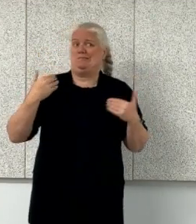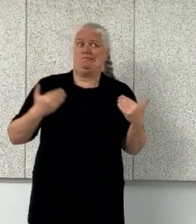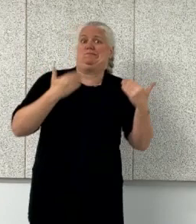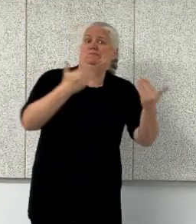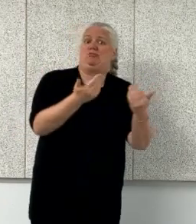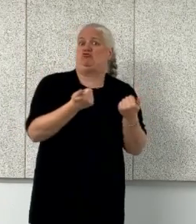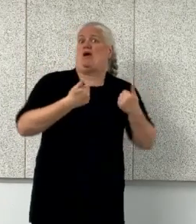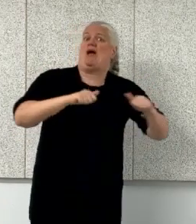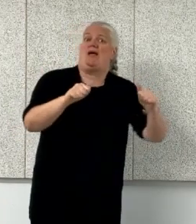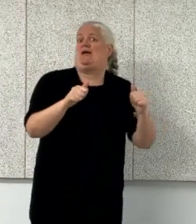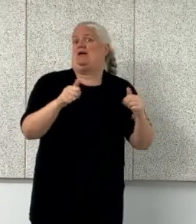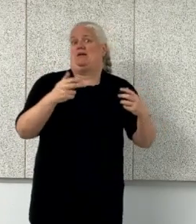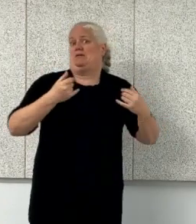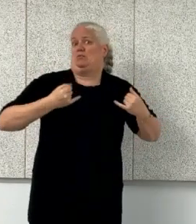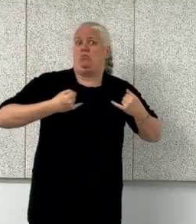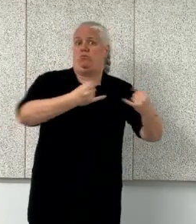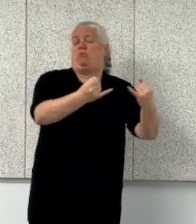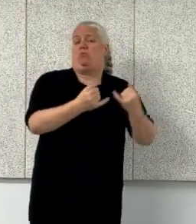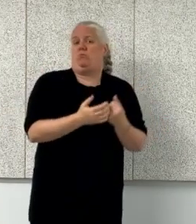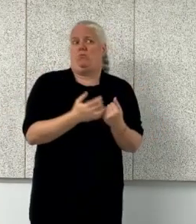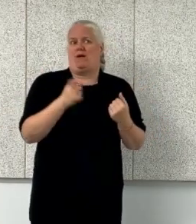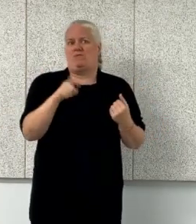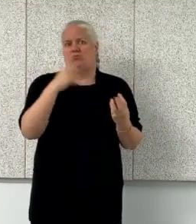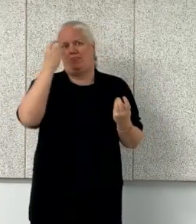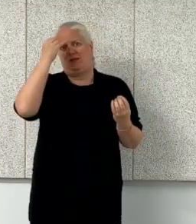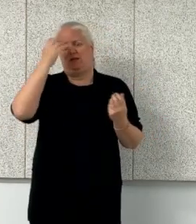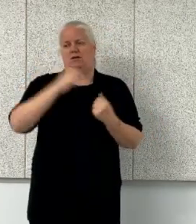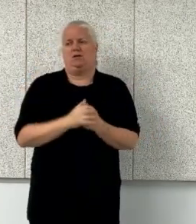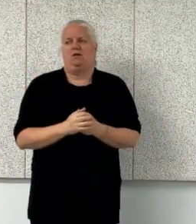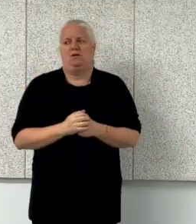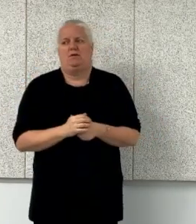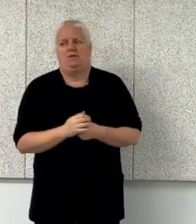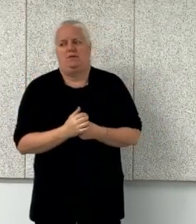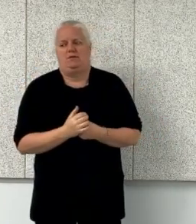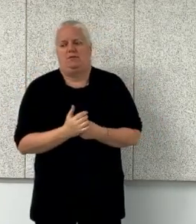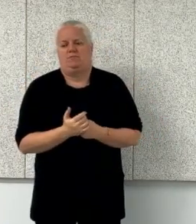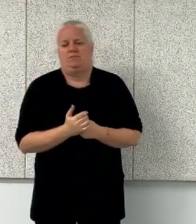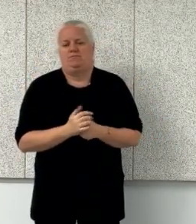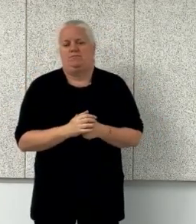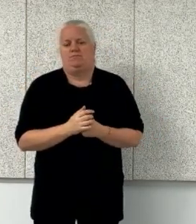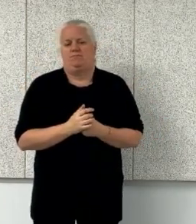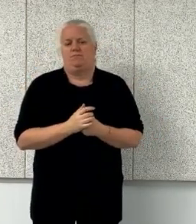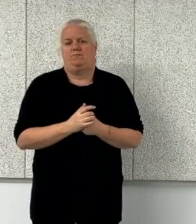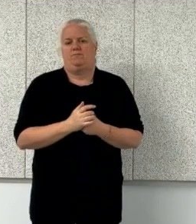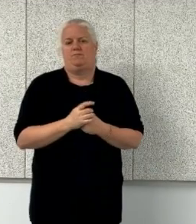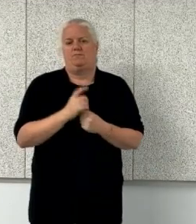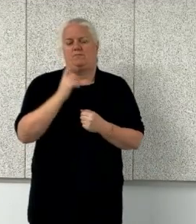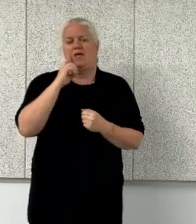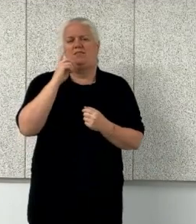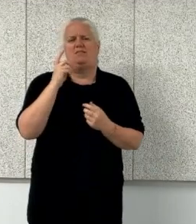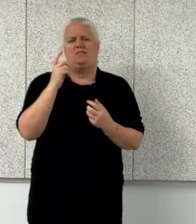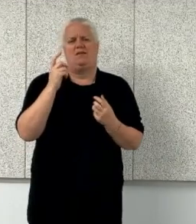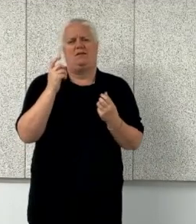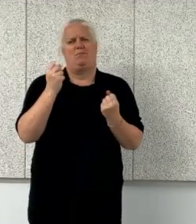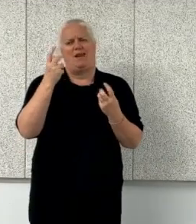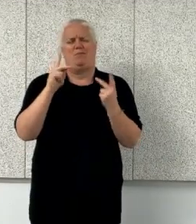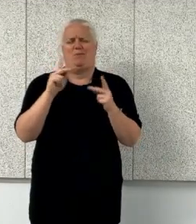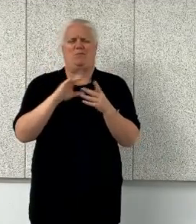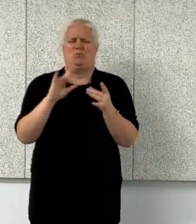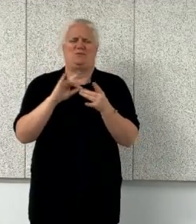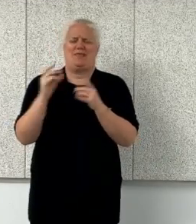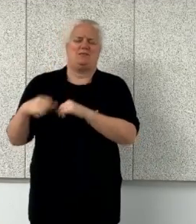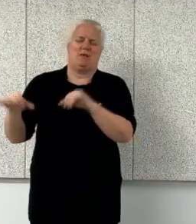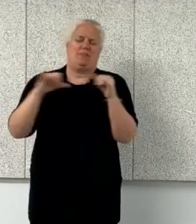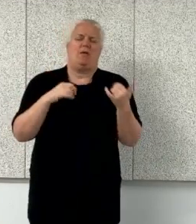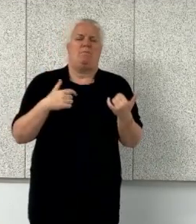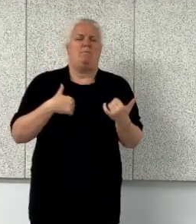is exciting, and having to think. I truly and I have to imagine that a lot of people in different industries say this, but I truly believe